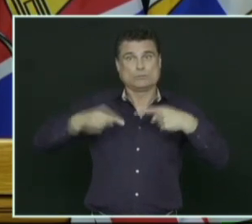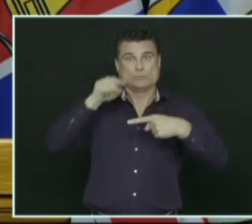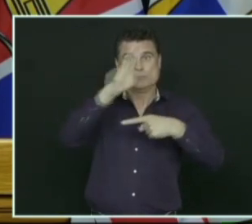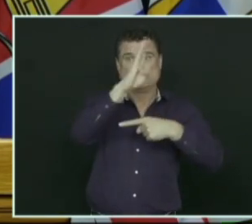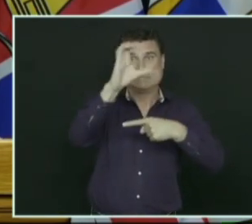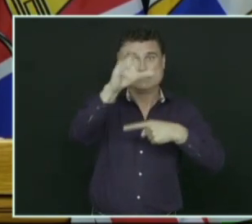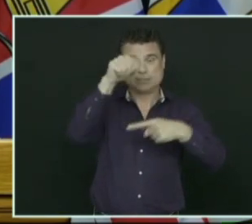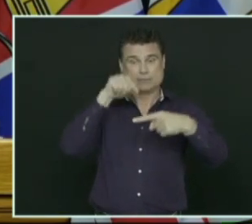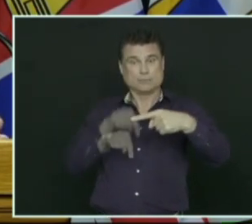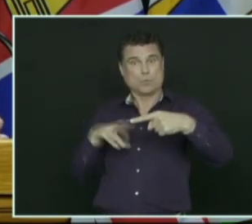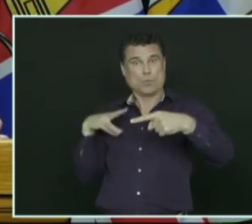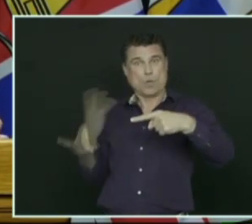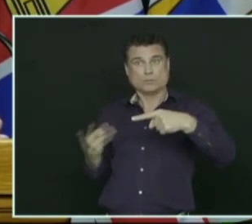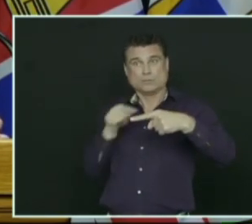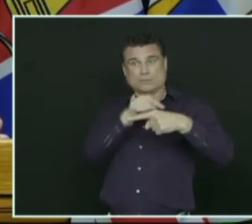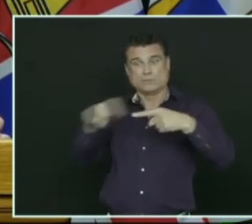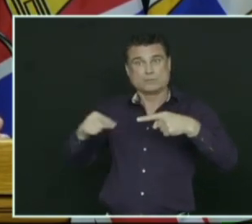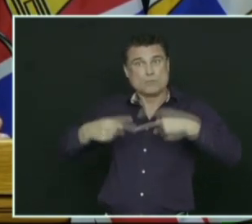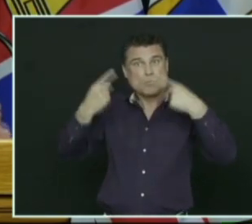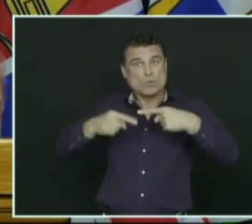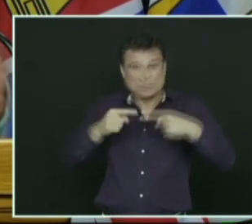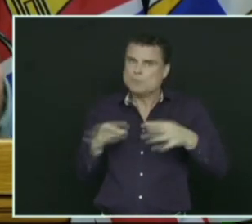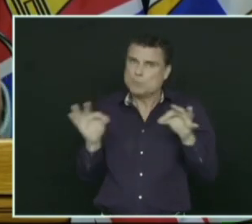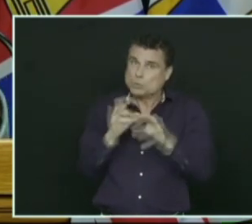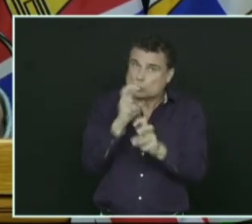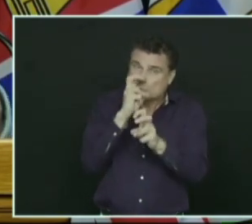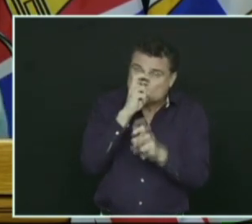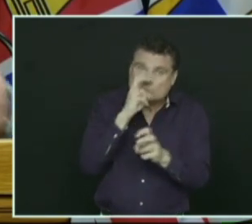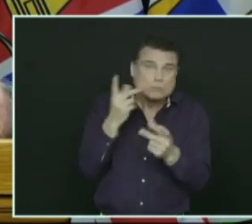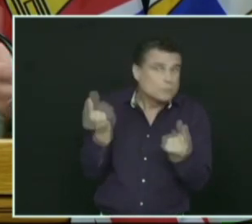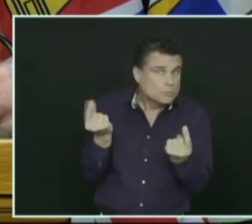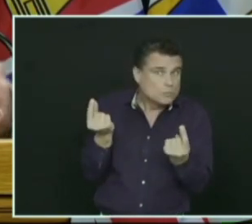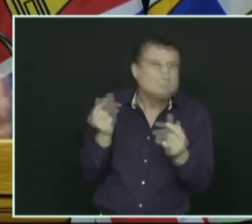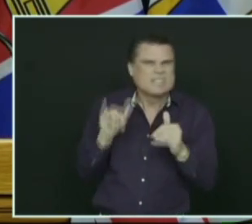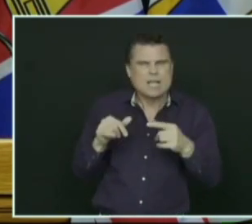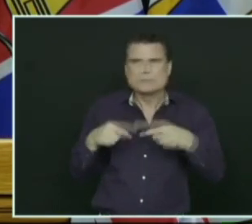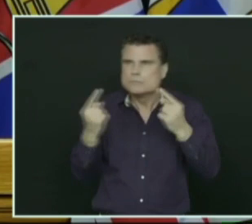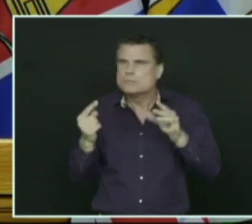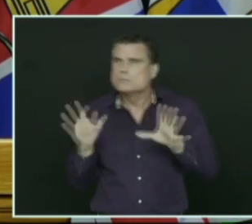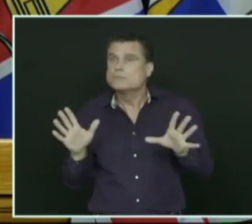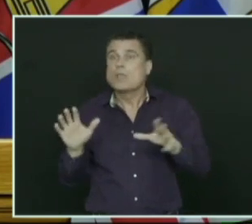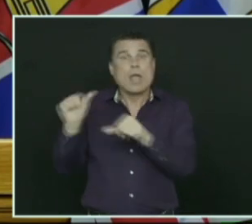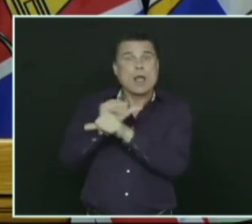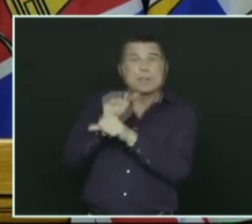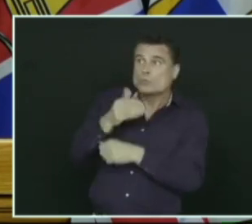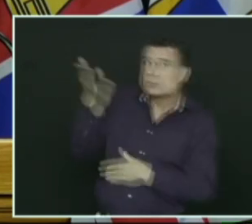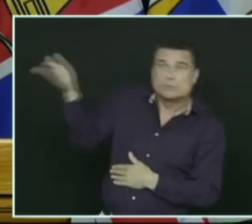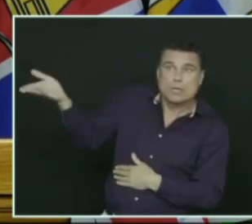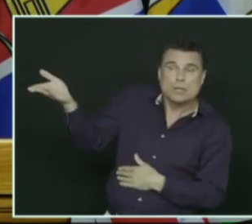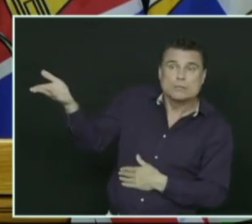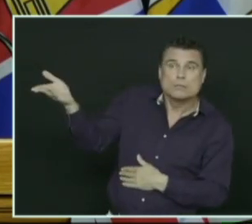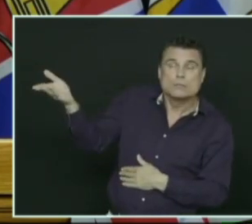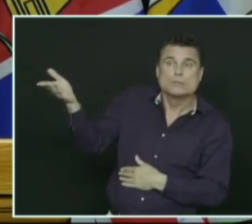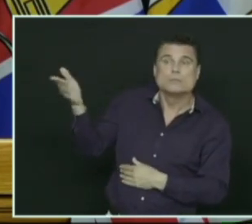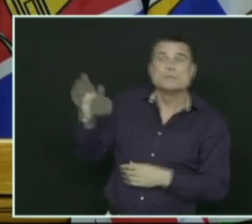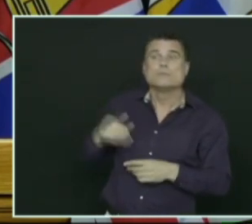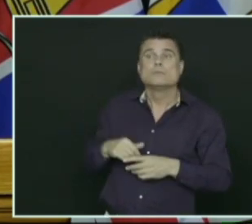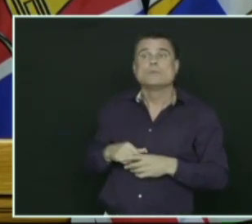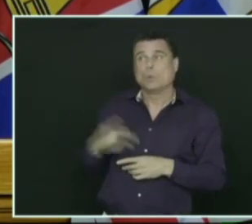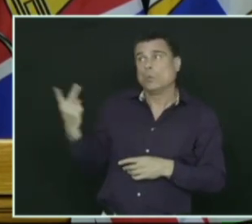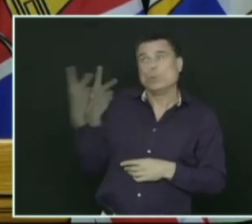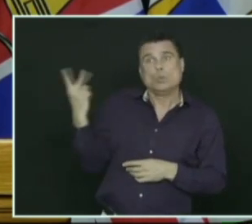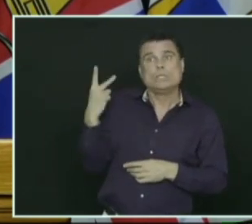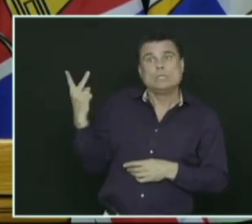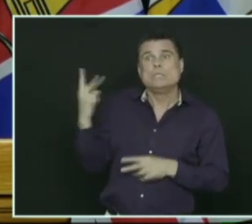are watching what people are doing in other countries where they're trying to take off restrictions to see if there's ones that we want